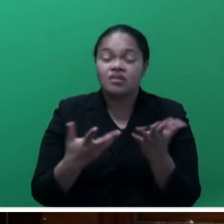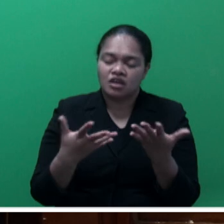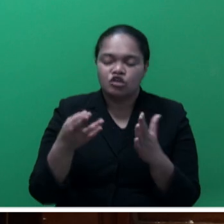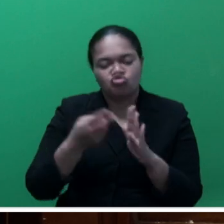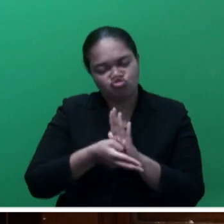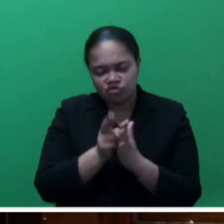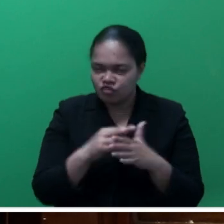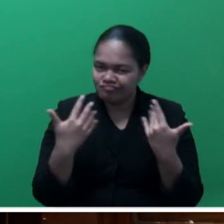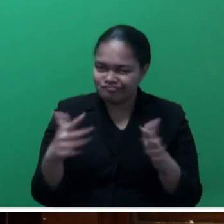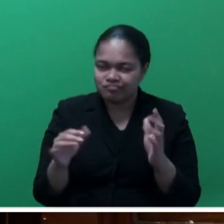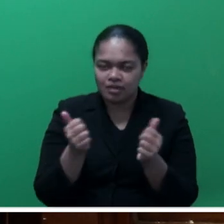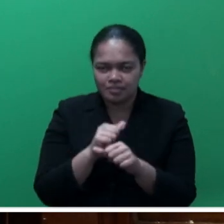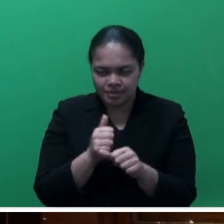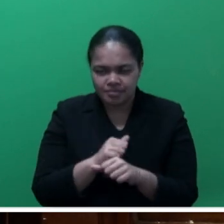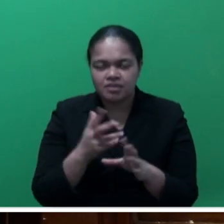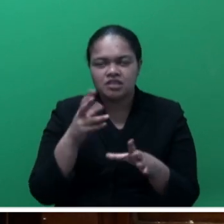including the